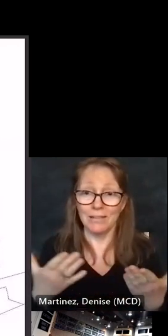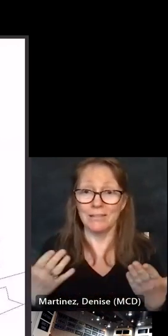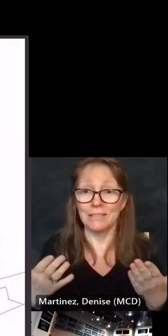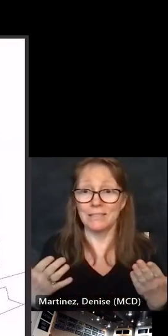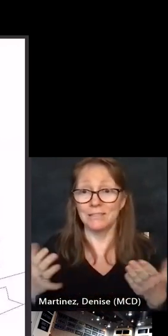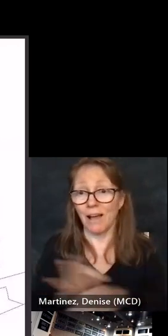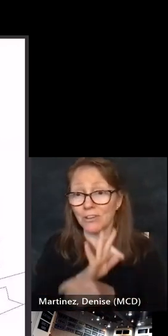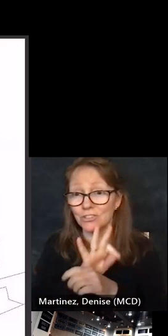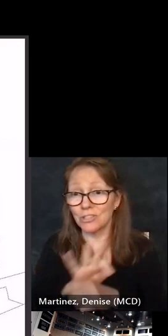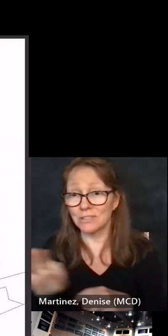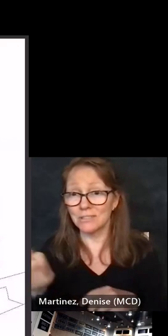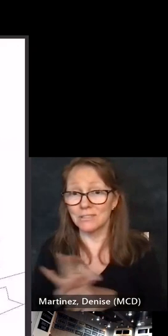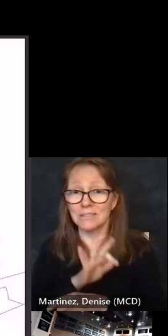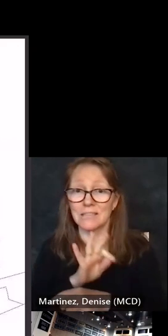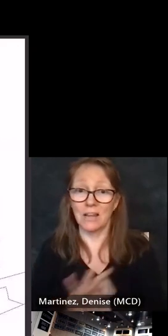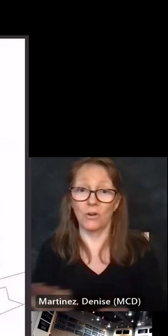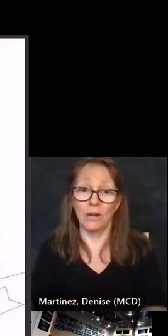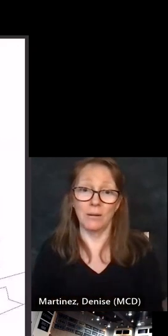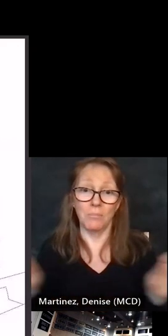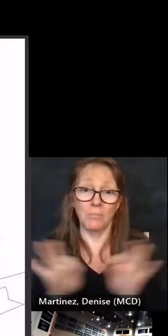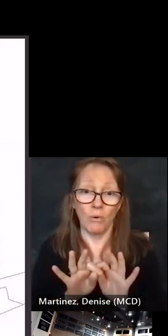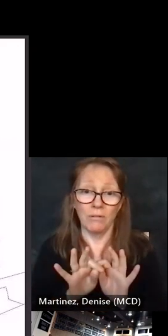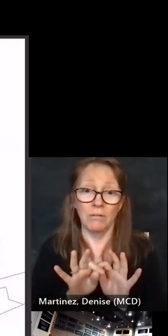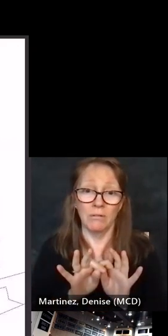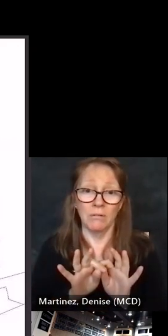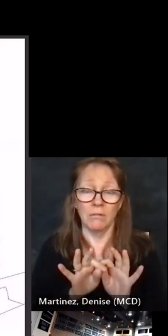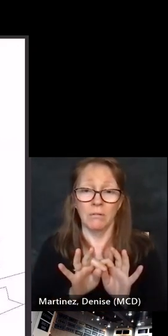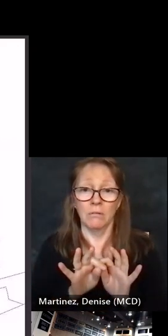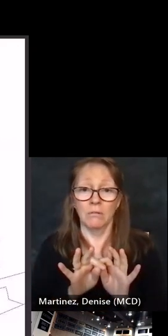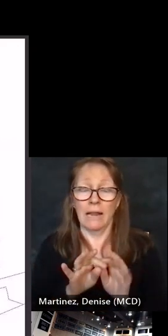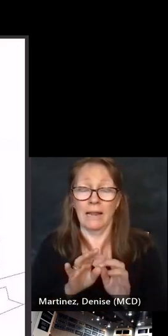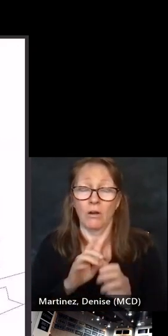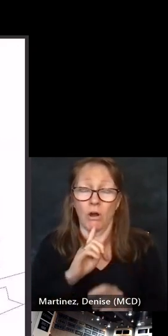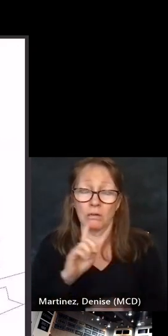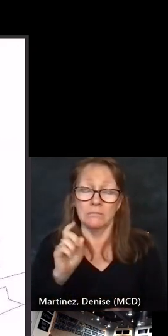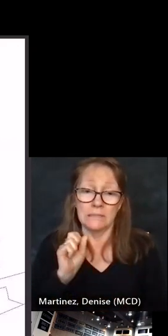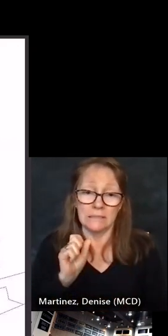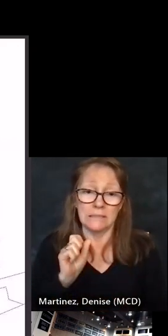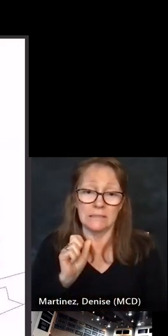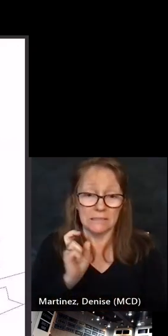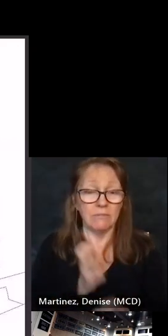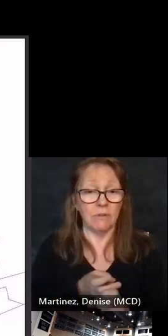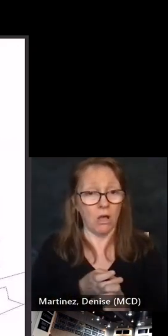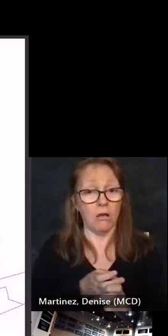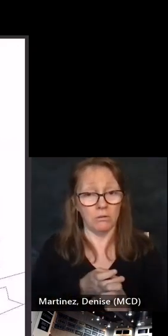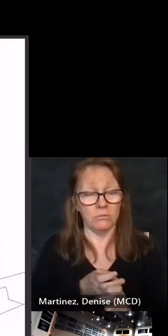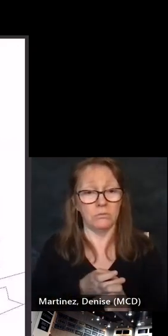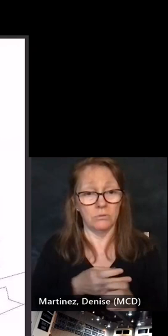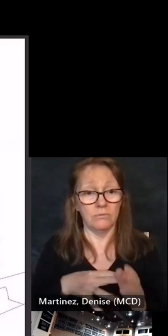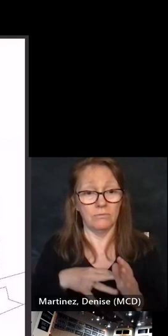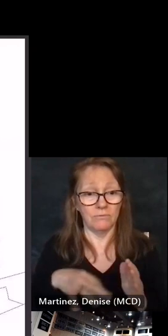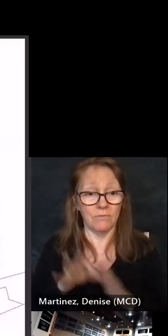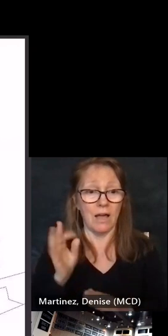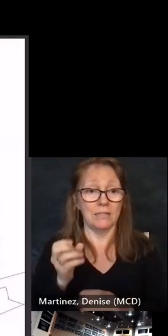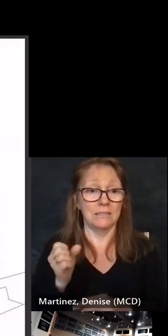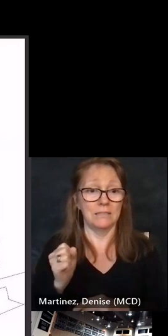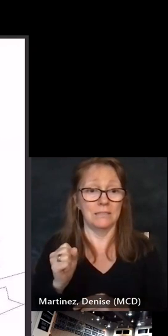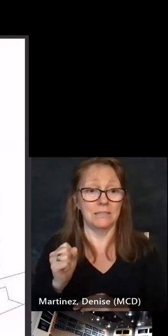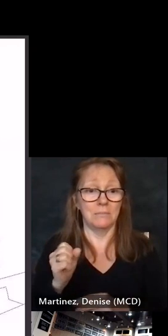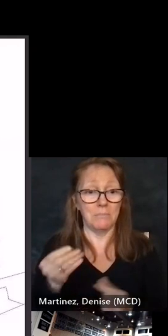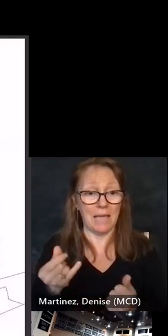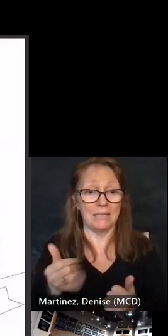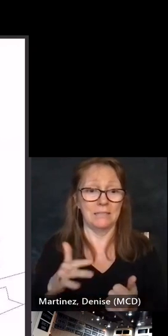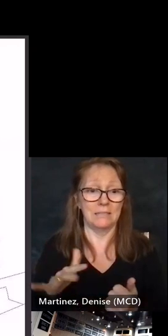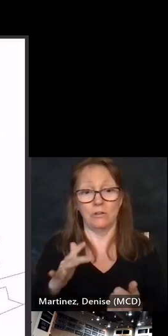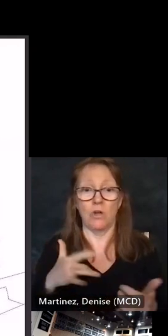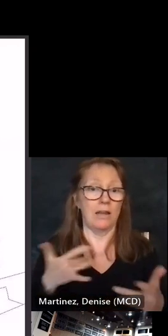are important, but are difficult to find space for because they're not as exciting as